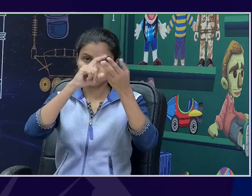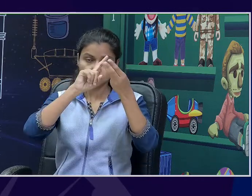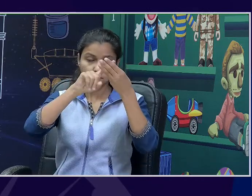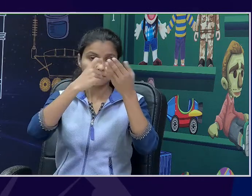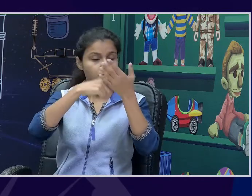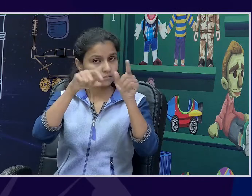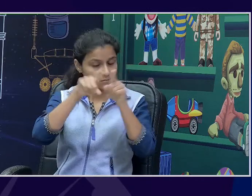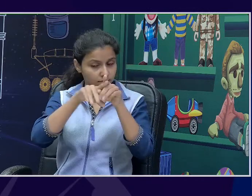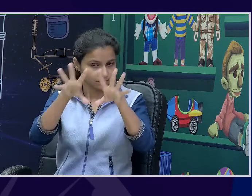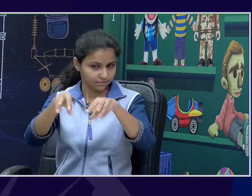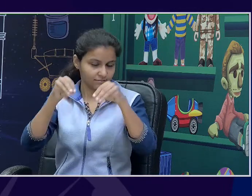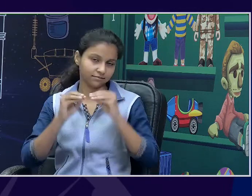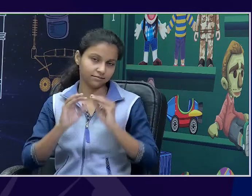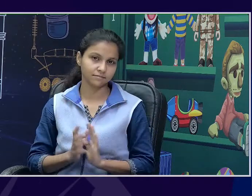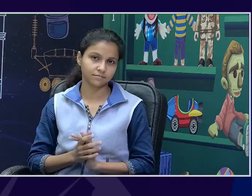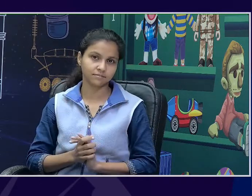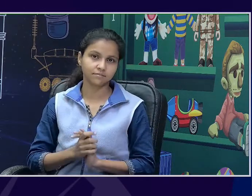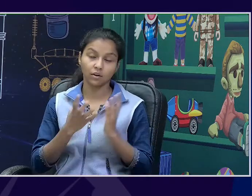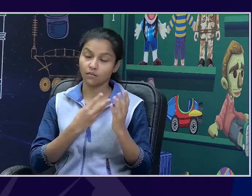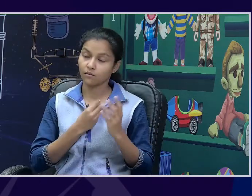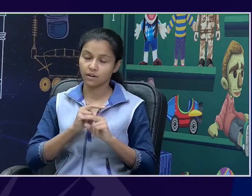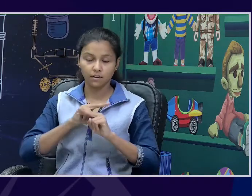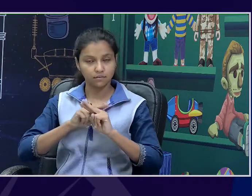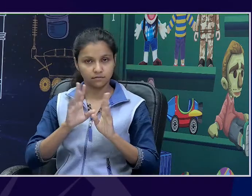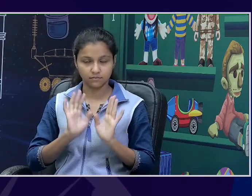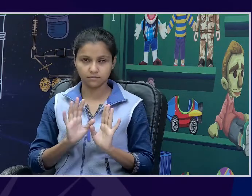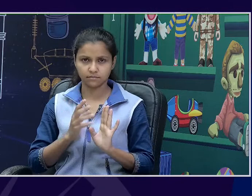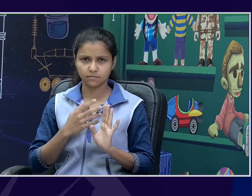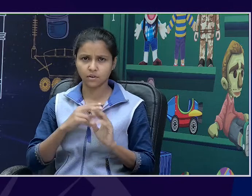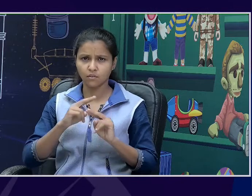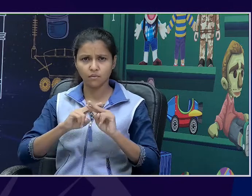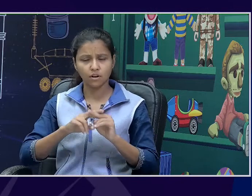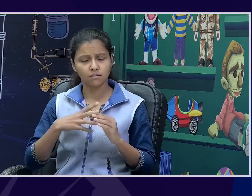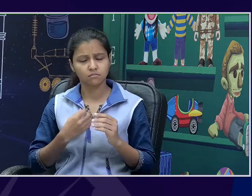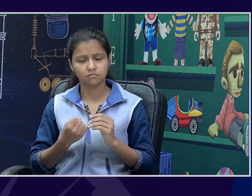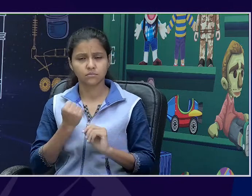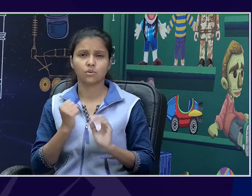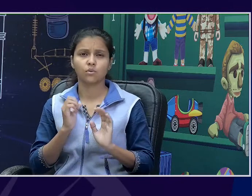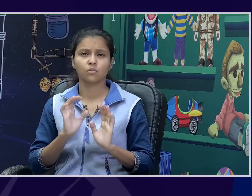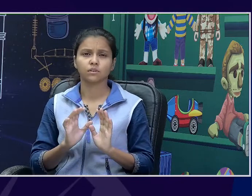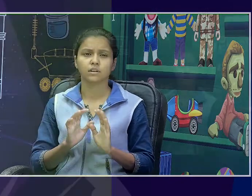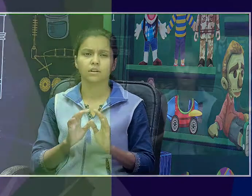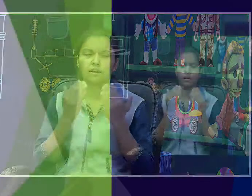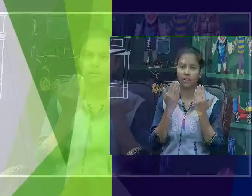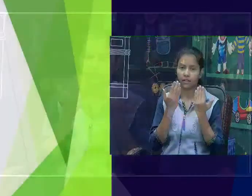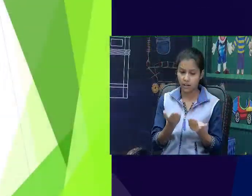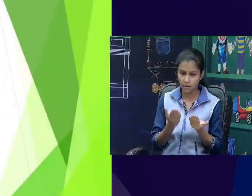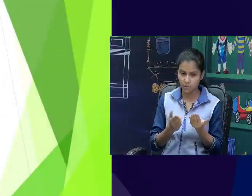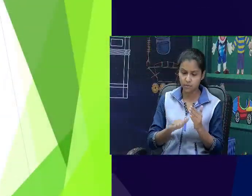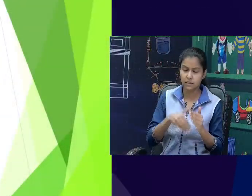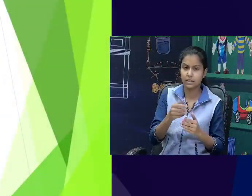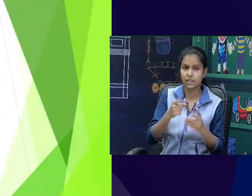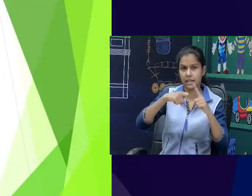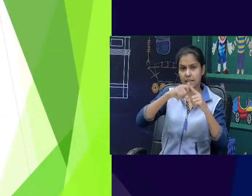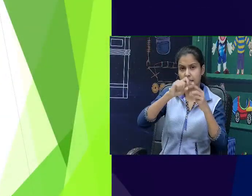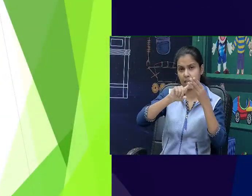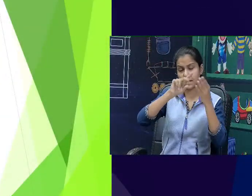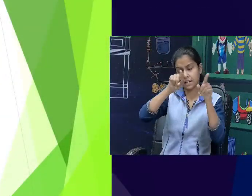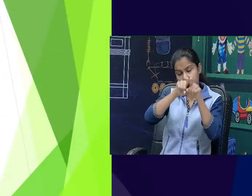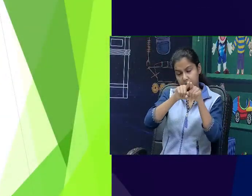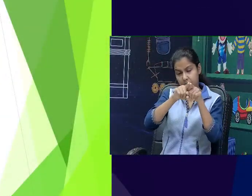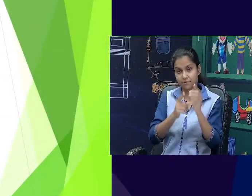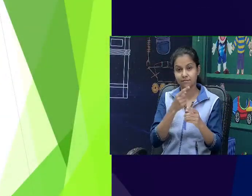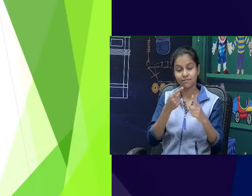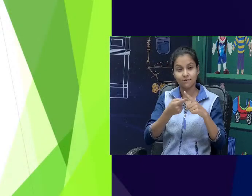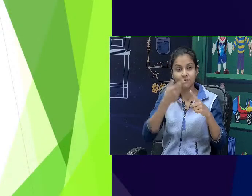fear. And now what happened was that the instructor came in, and the